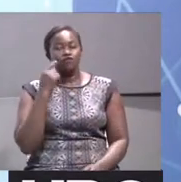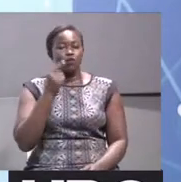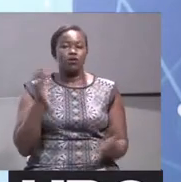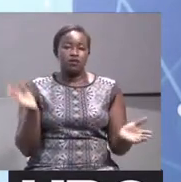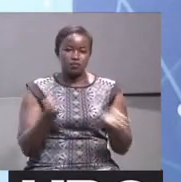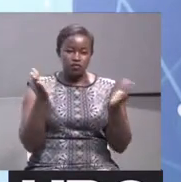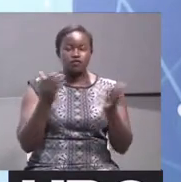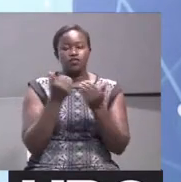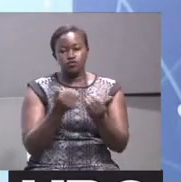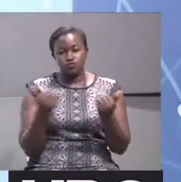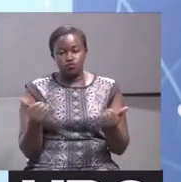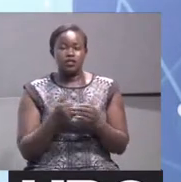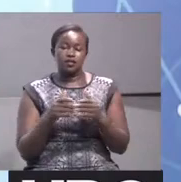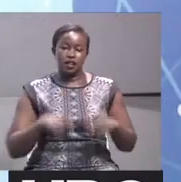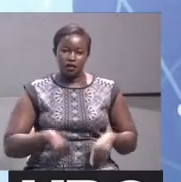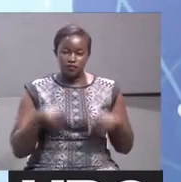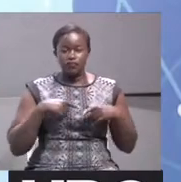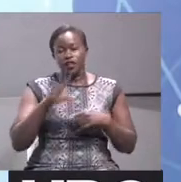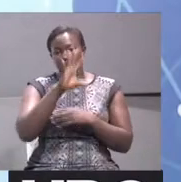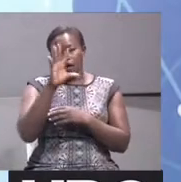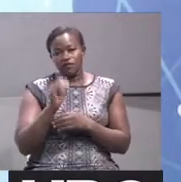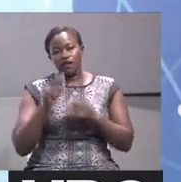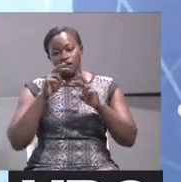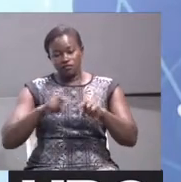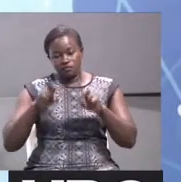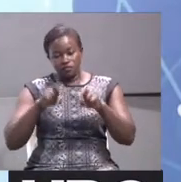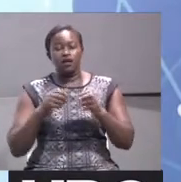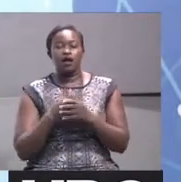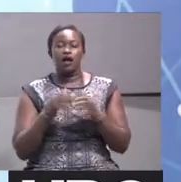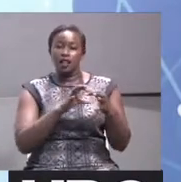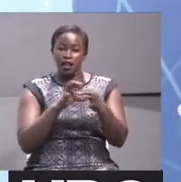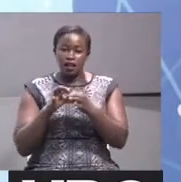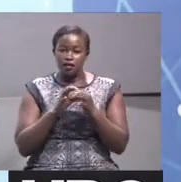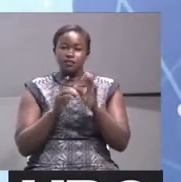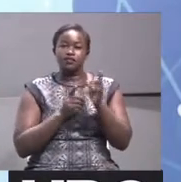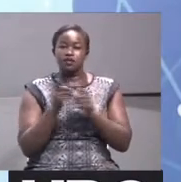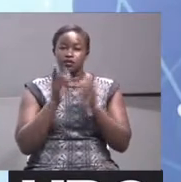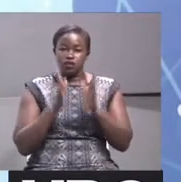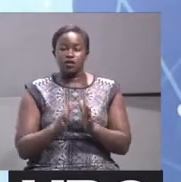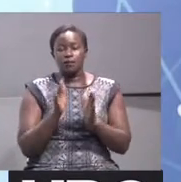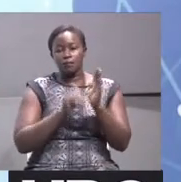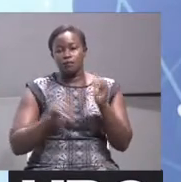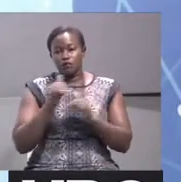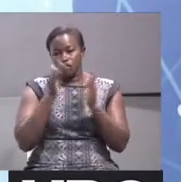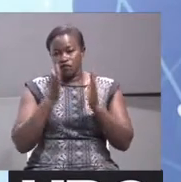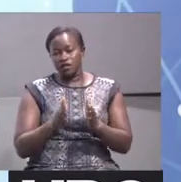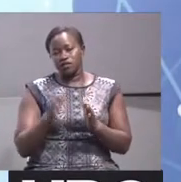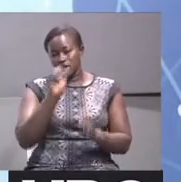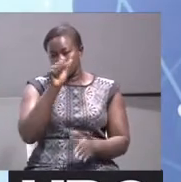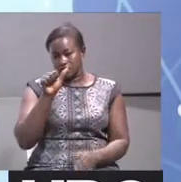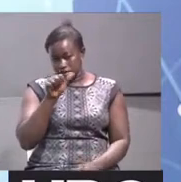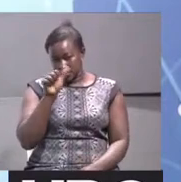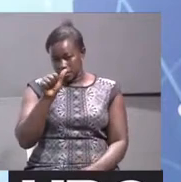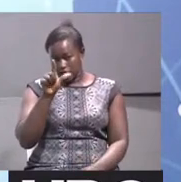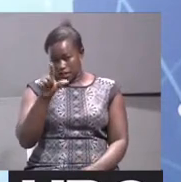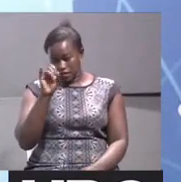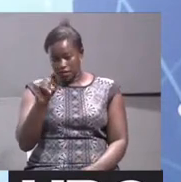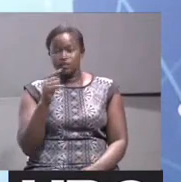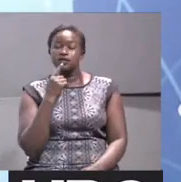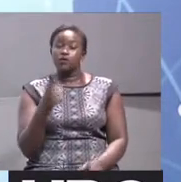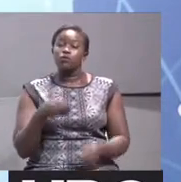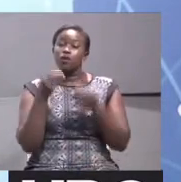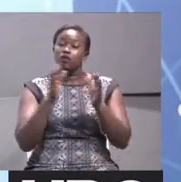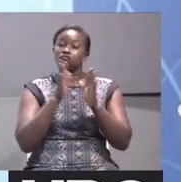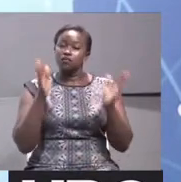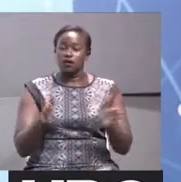children's well-being. The African Research Universities Alliance Director, Professor Sarah Sally, says that this provides a platform